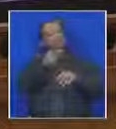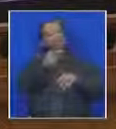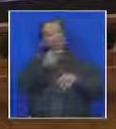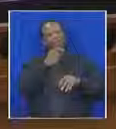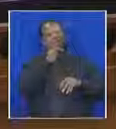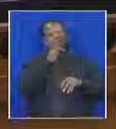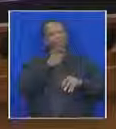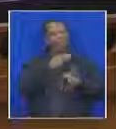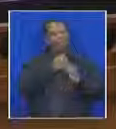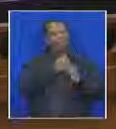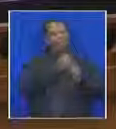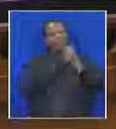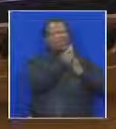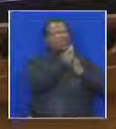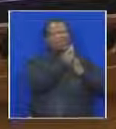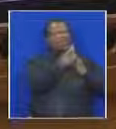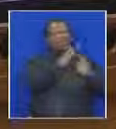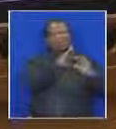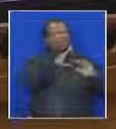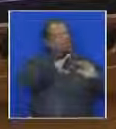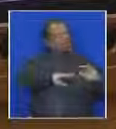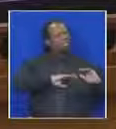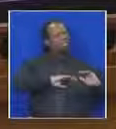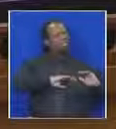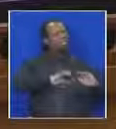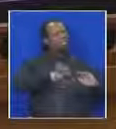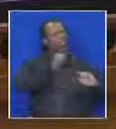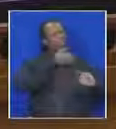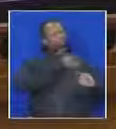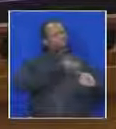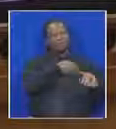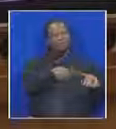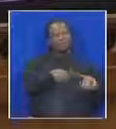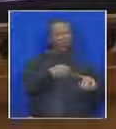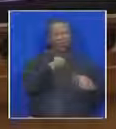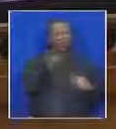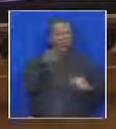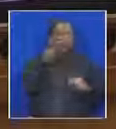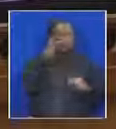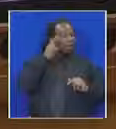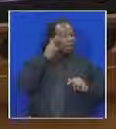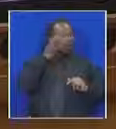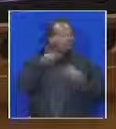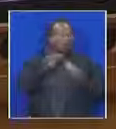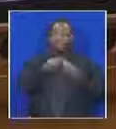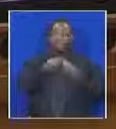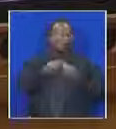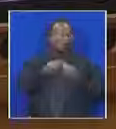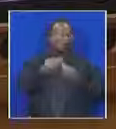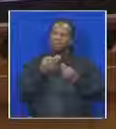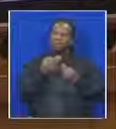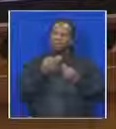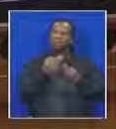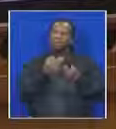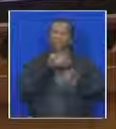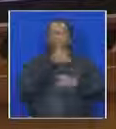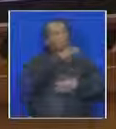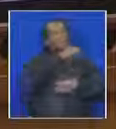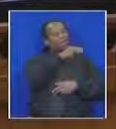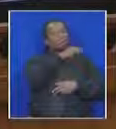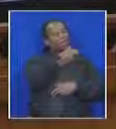flawed president. We also heard from, amongst others, the mouth of the ANC chief